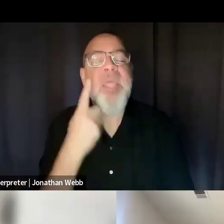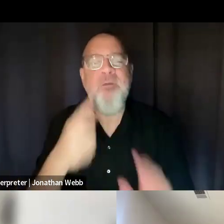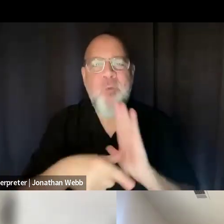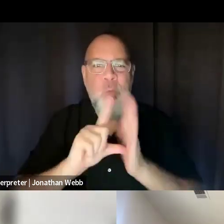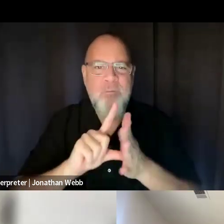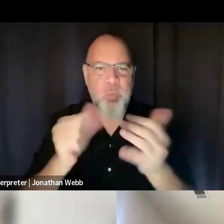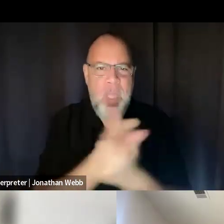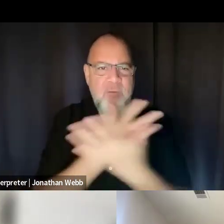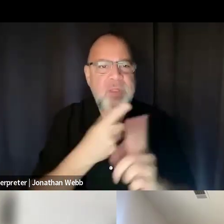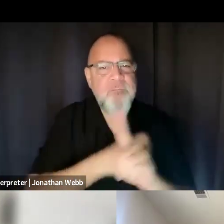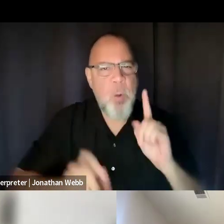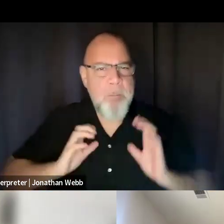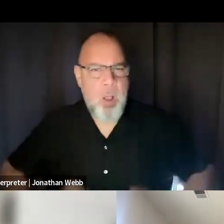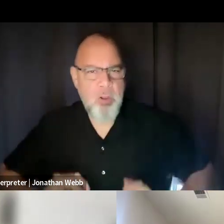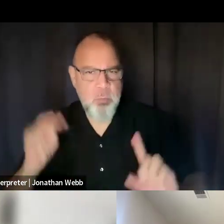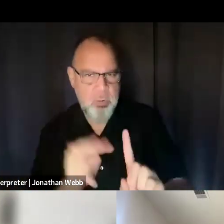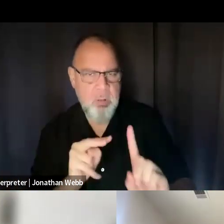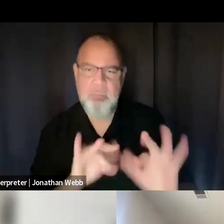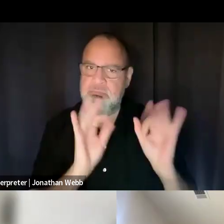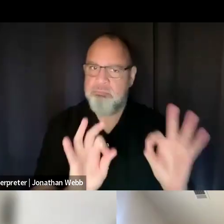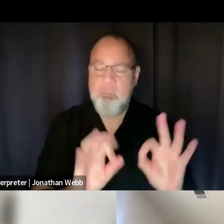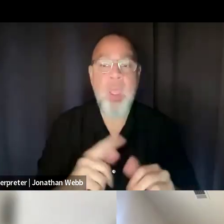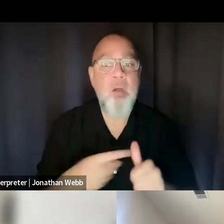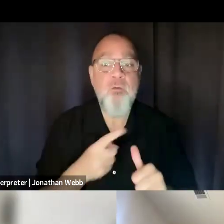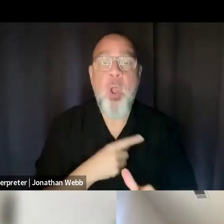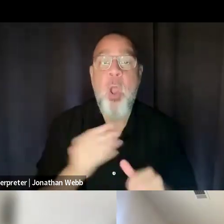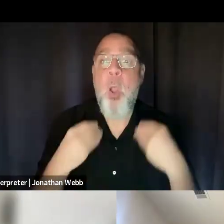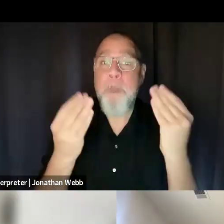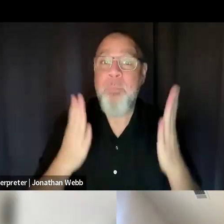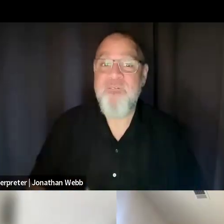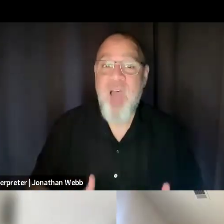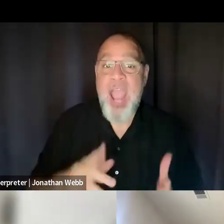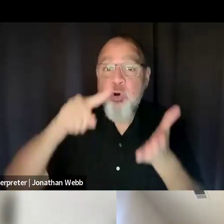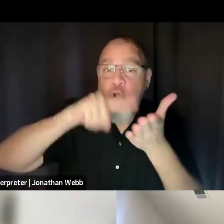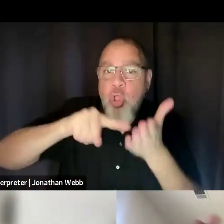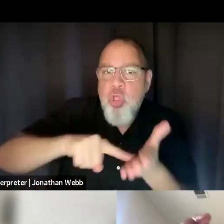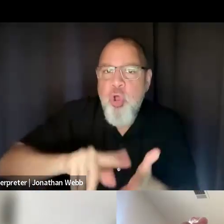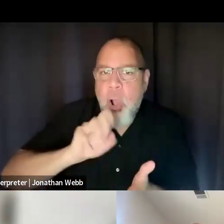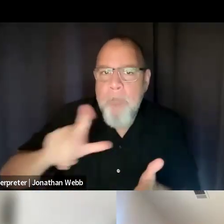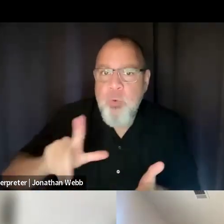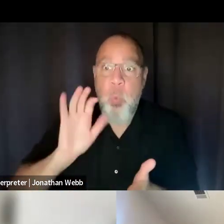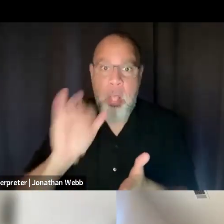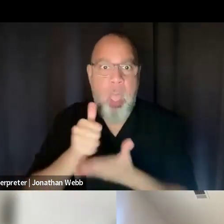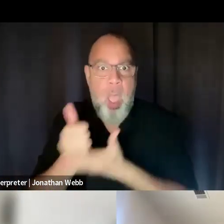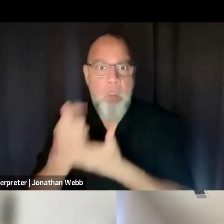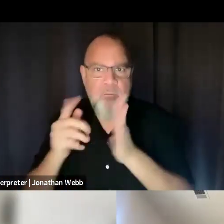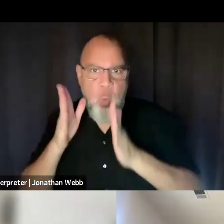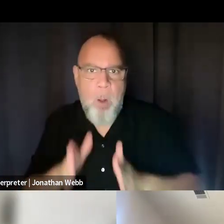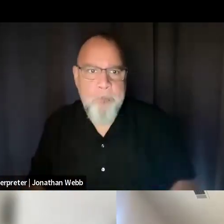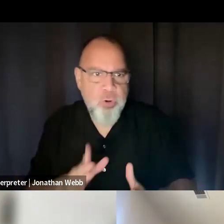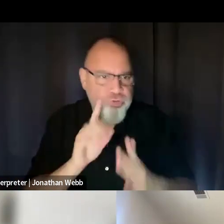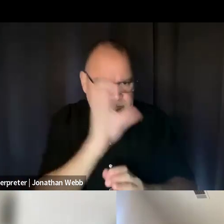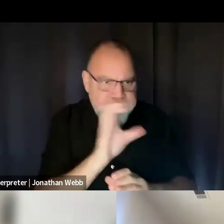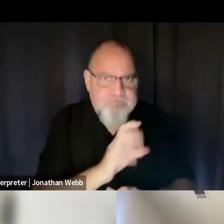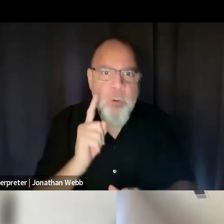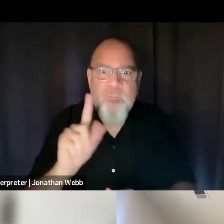Two quick questions. One, the provider lookup tool is super helpful for an individual pulling up their specific zip code. But